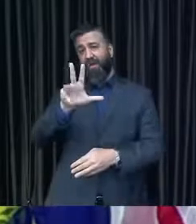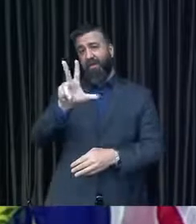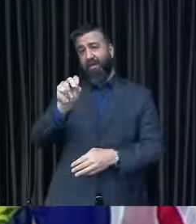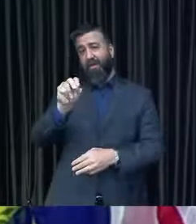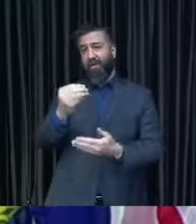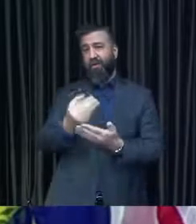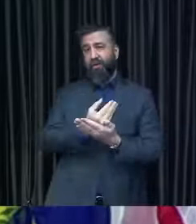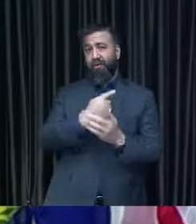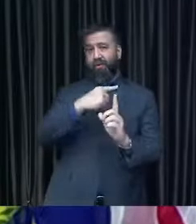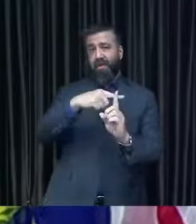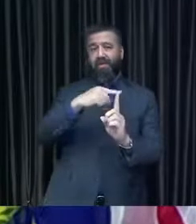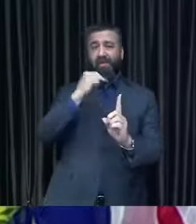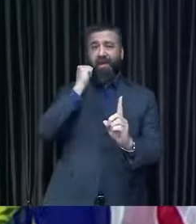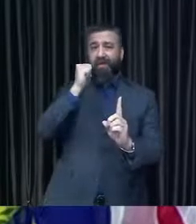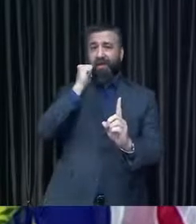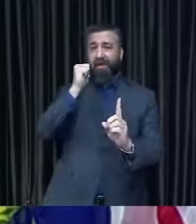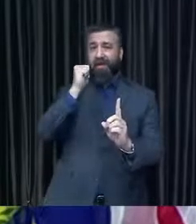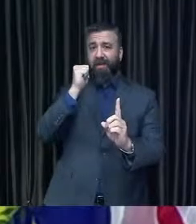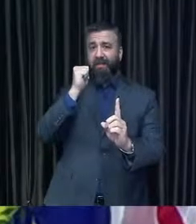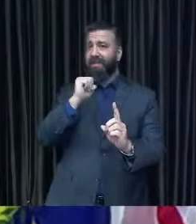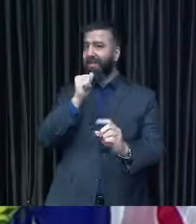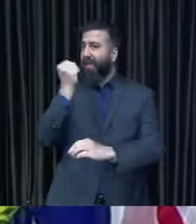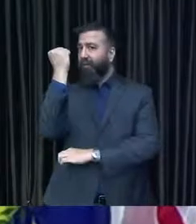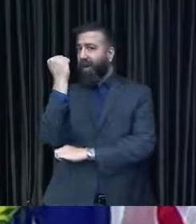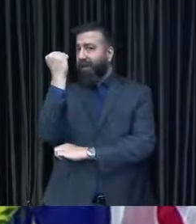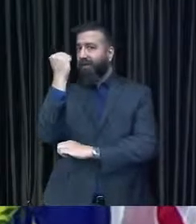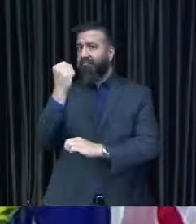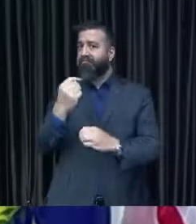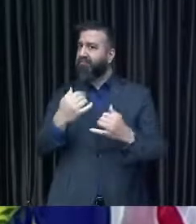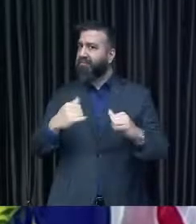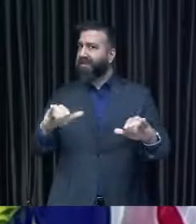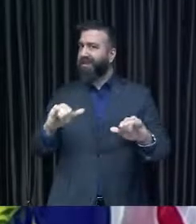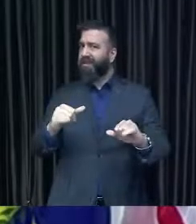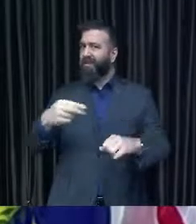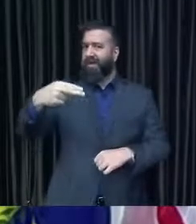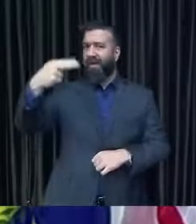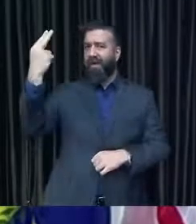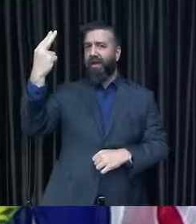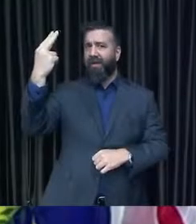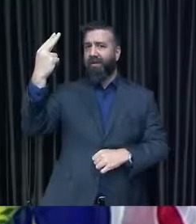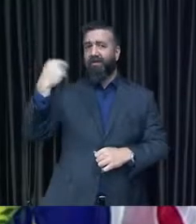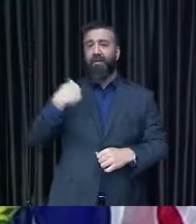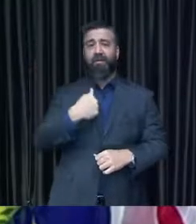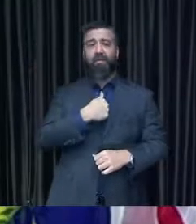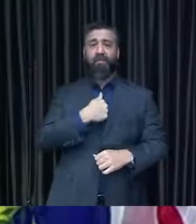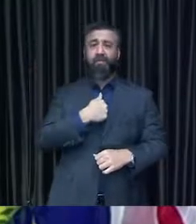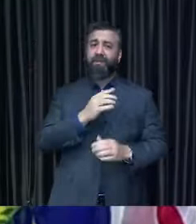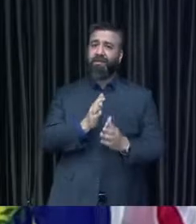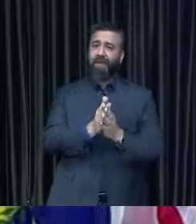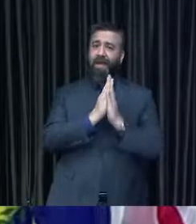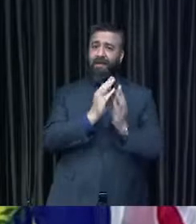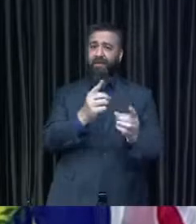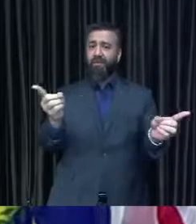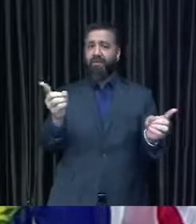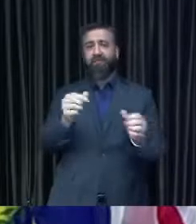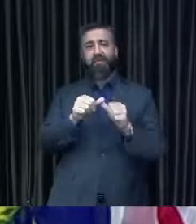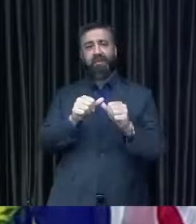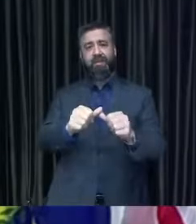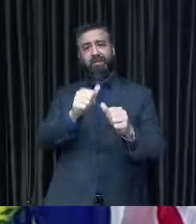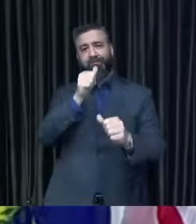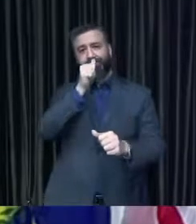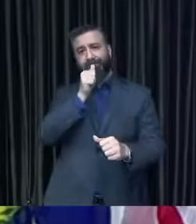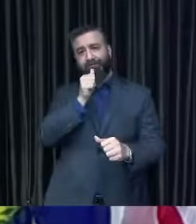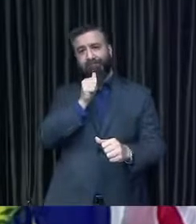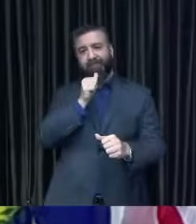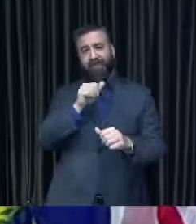numbers remain way too high. We ask that you continue to hunker down and continue the responsible actions that have prevented this virus from having